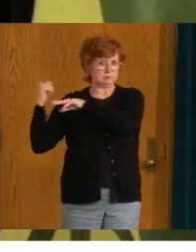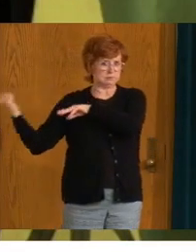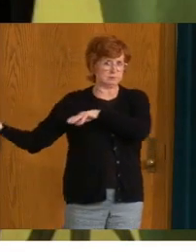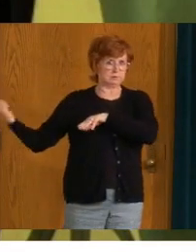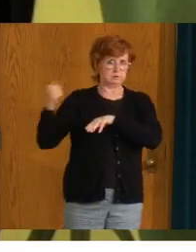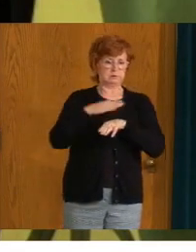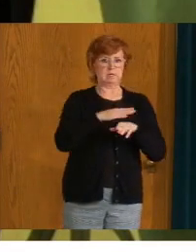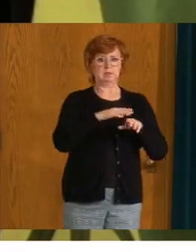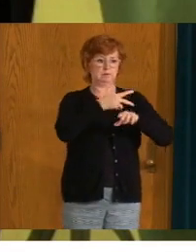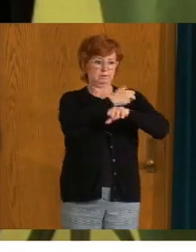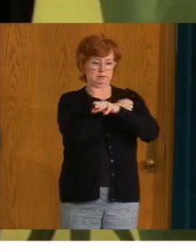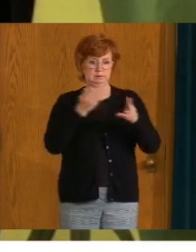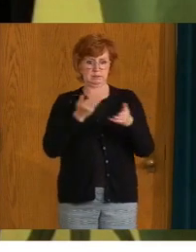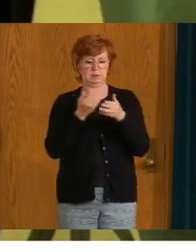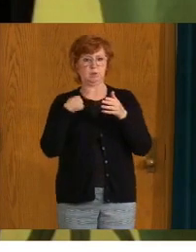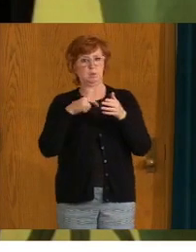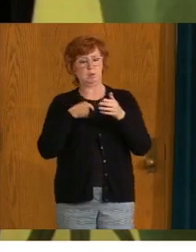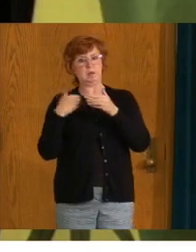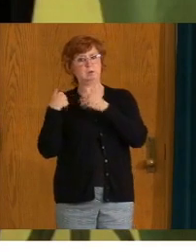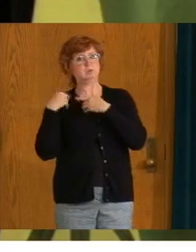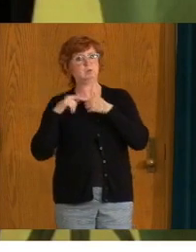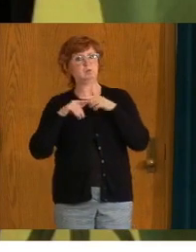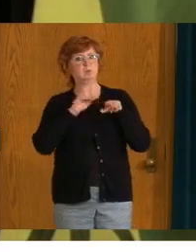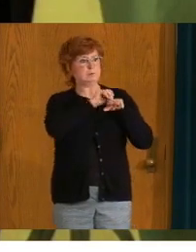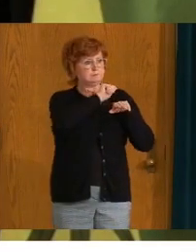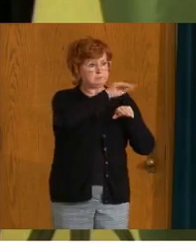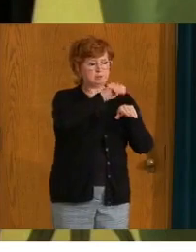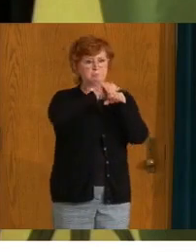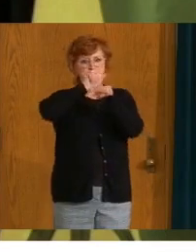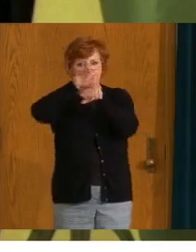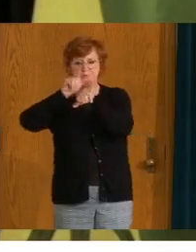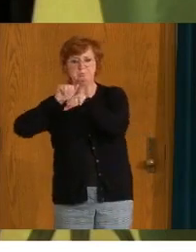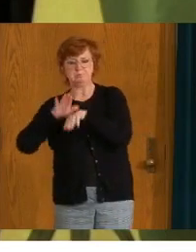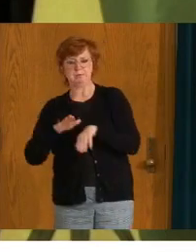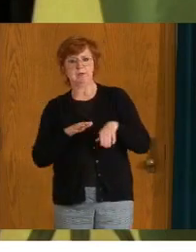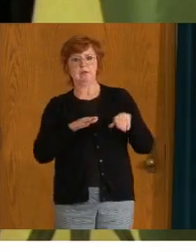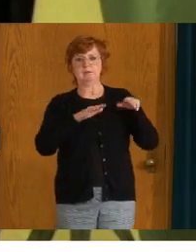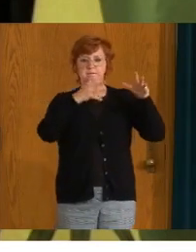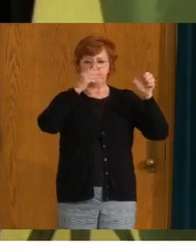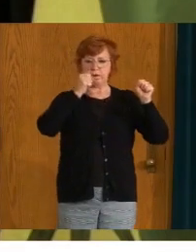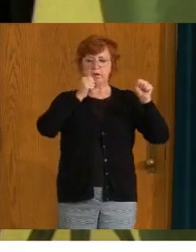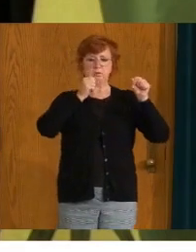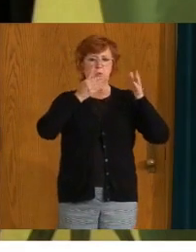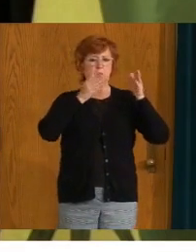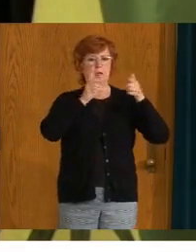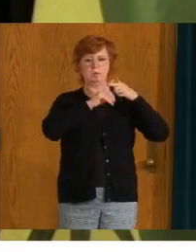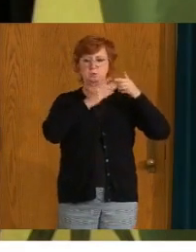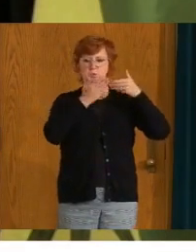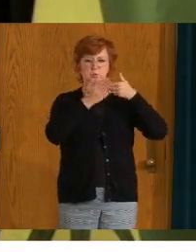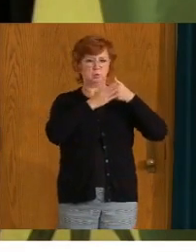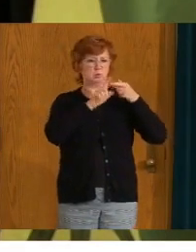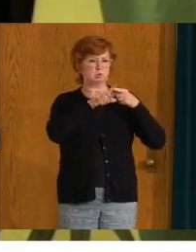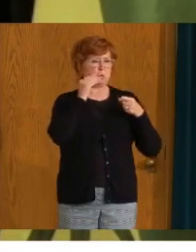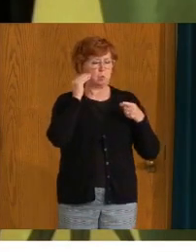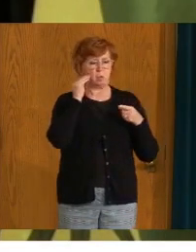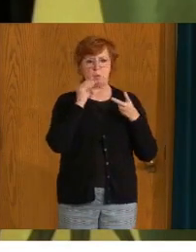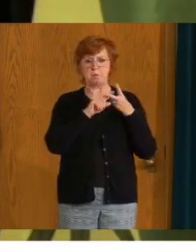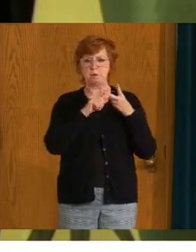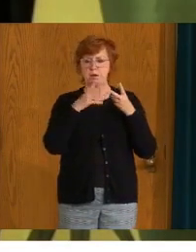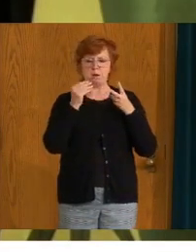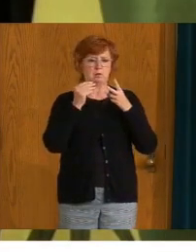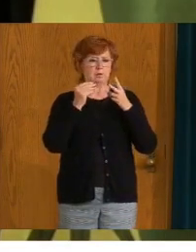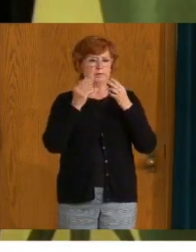been doing that for a number of months now. We're continuing to do that, as you see the list of the number of efforts that we're making to increase our